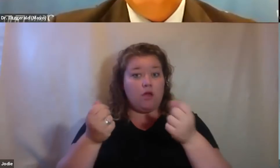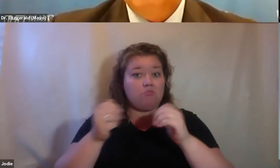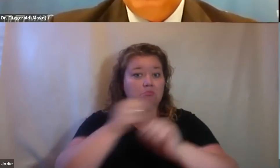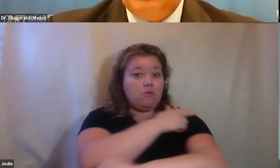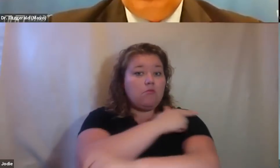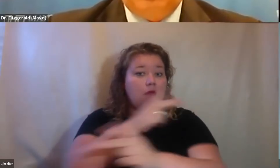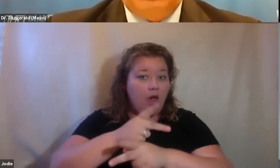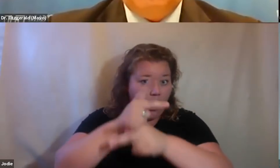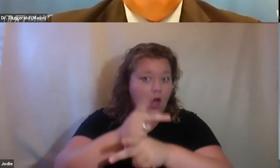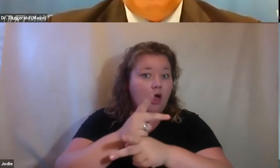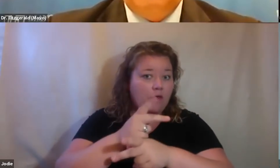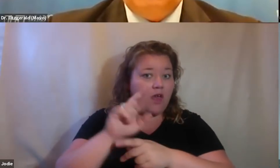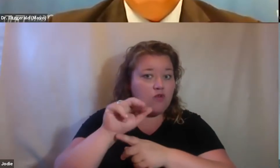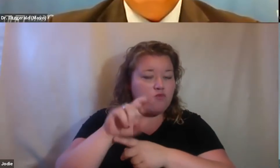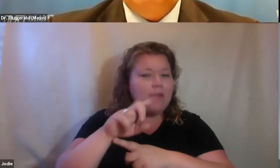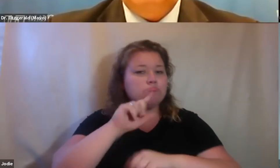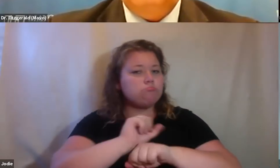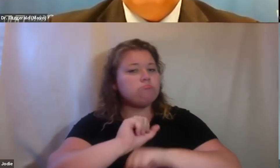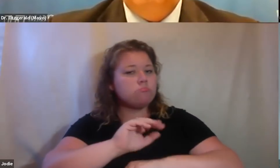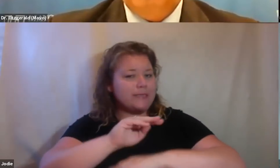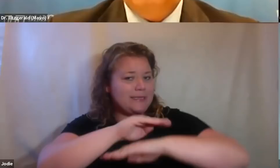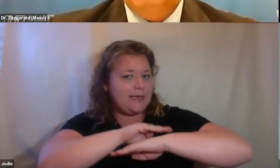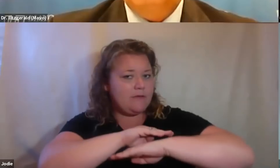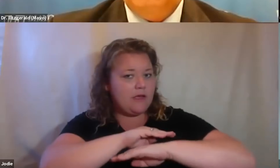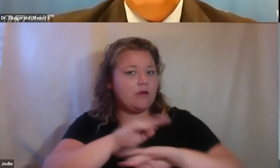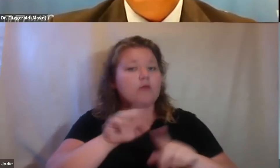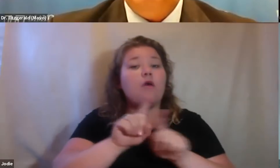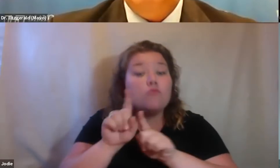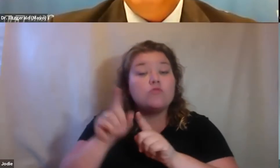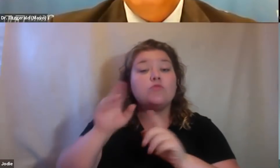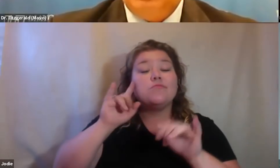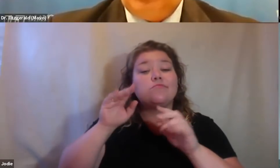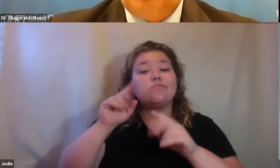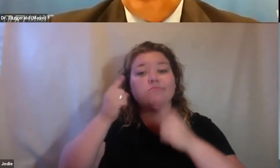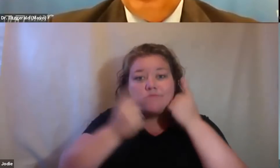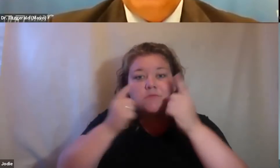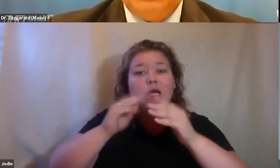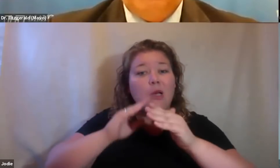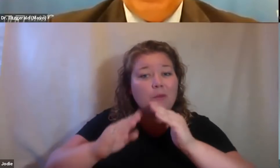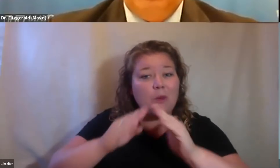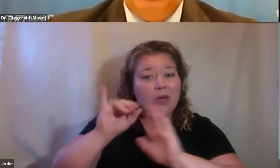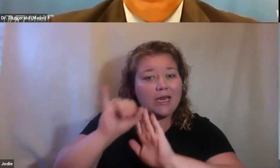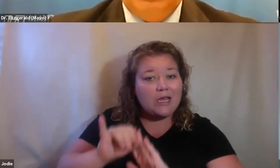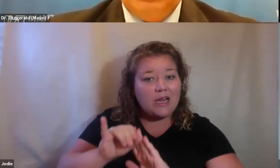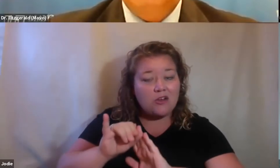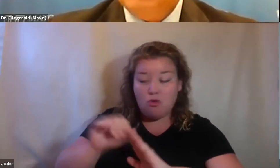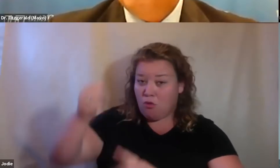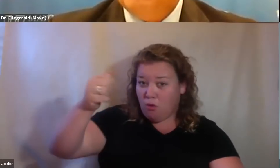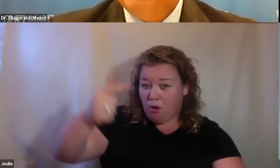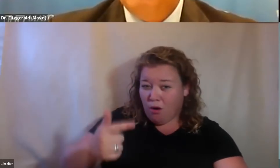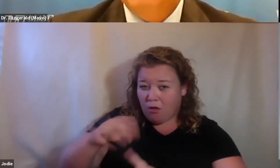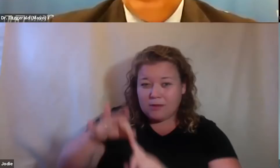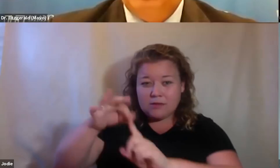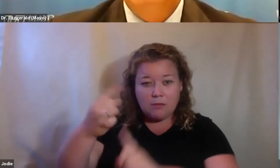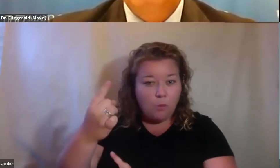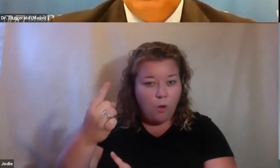satisfactory level. When looking at the community indicators, which include public health and testing metrics, all but one are satisfactory at